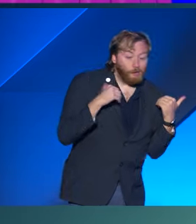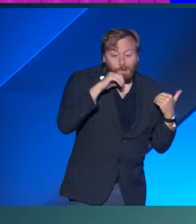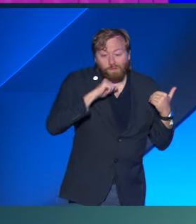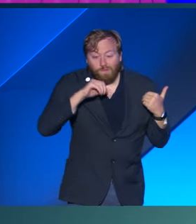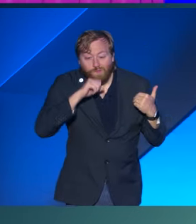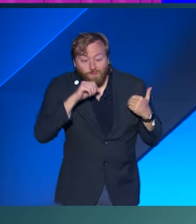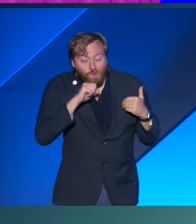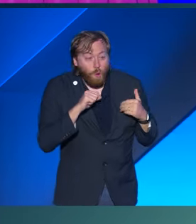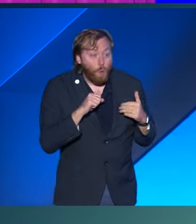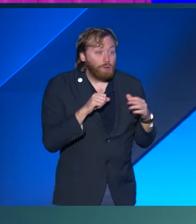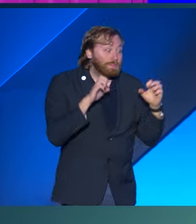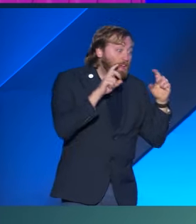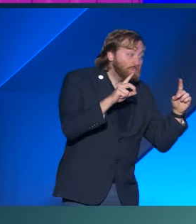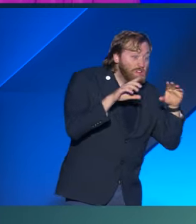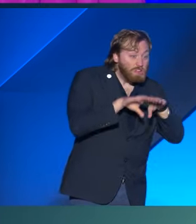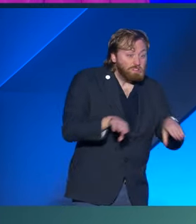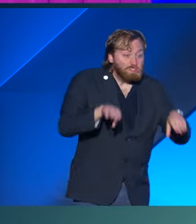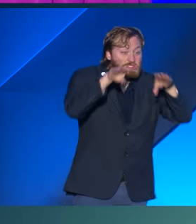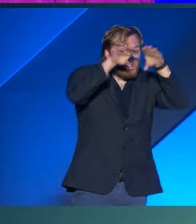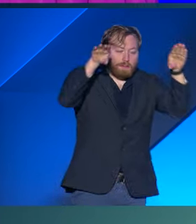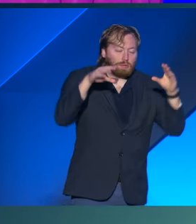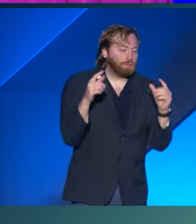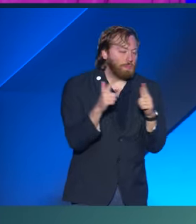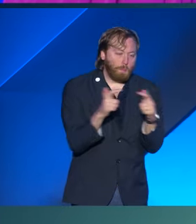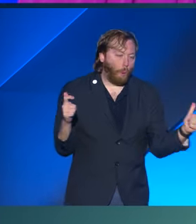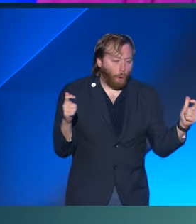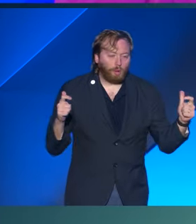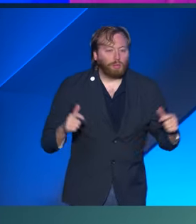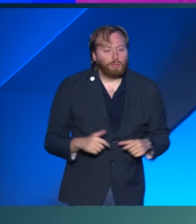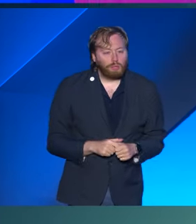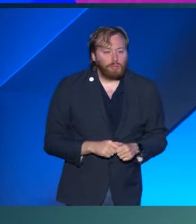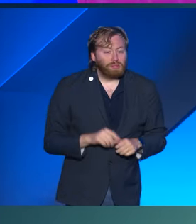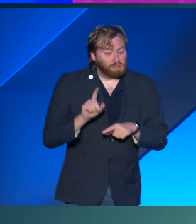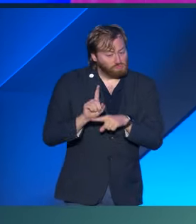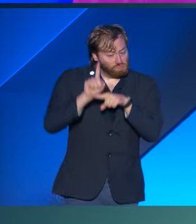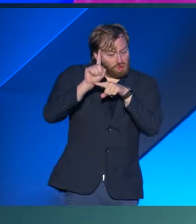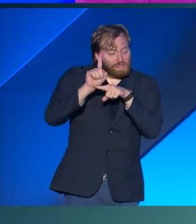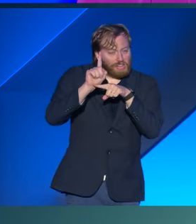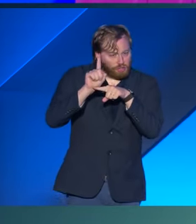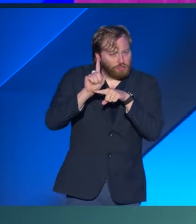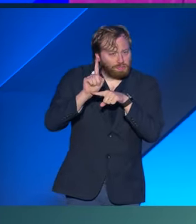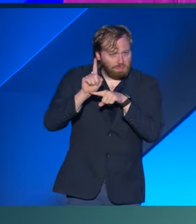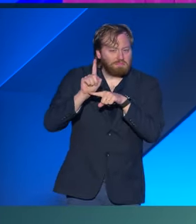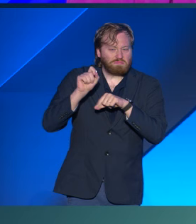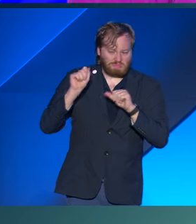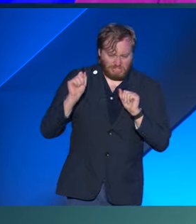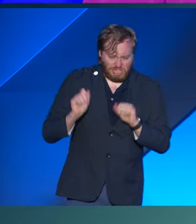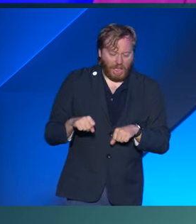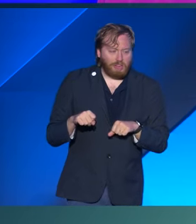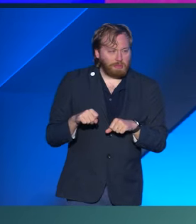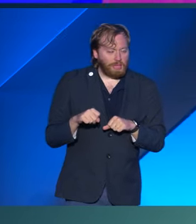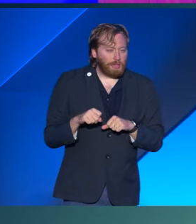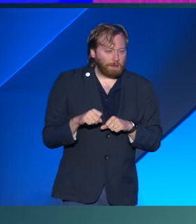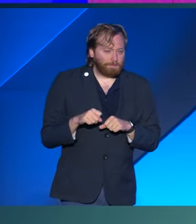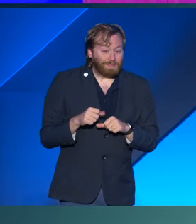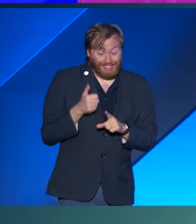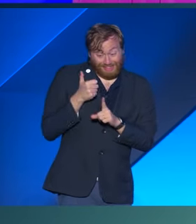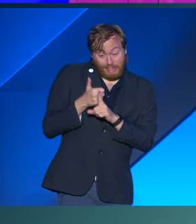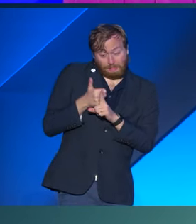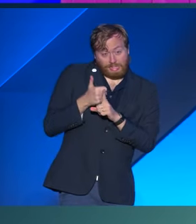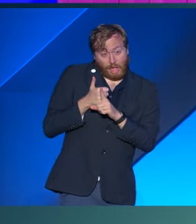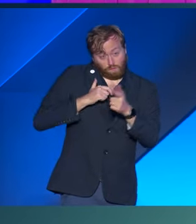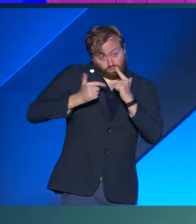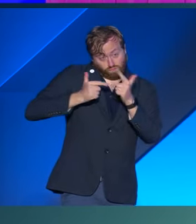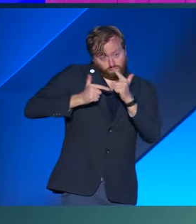more. Privilege can be experienced on a personal, on an interpersonal, or an institutional